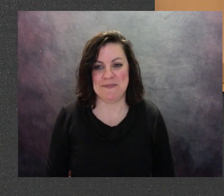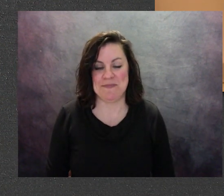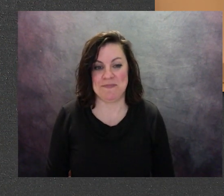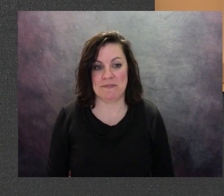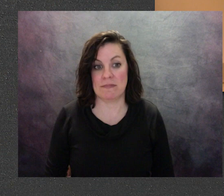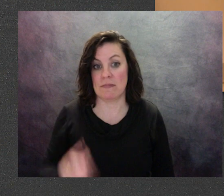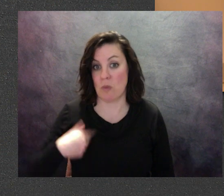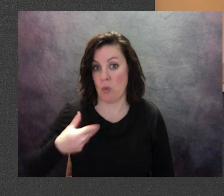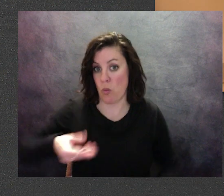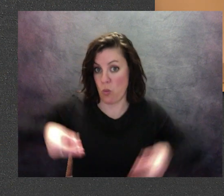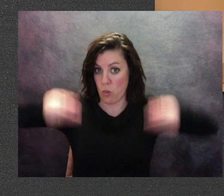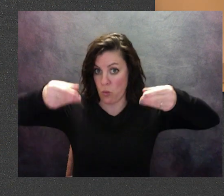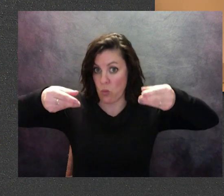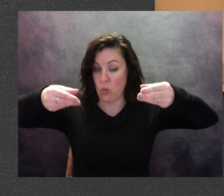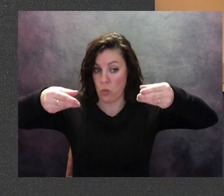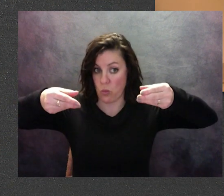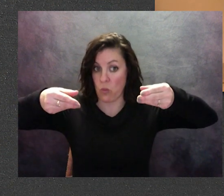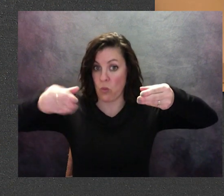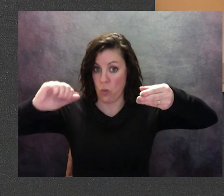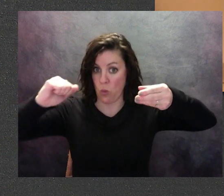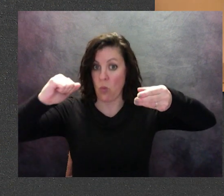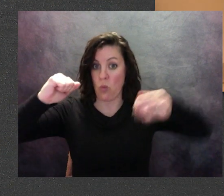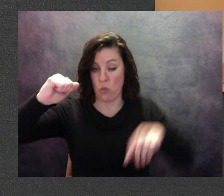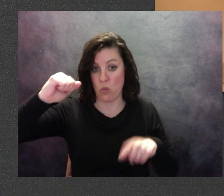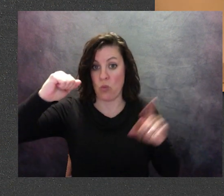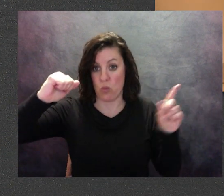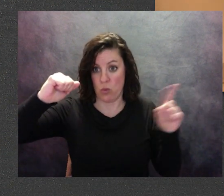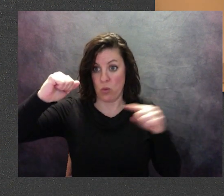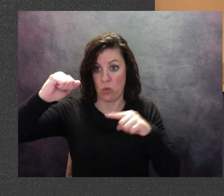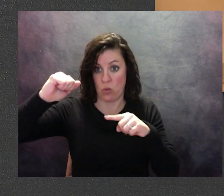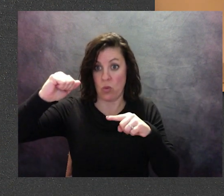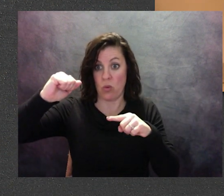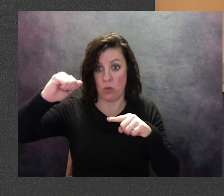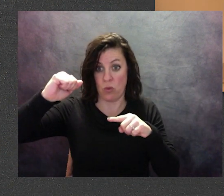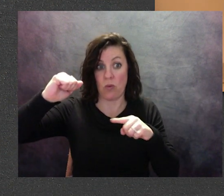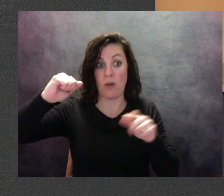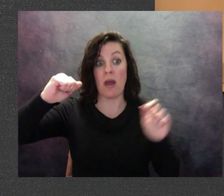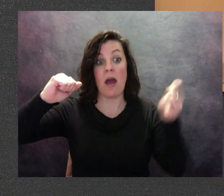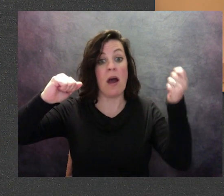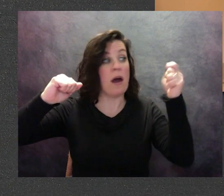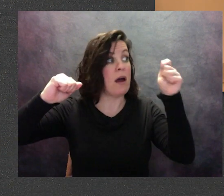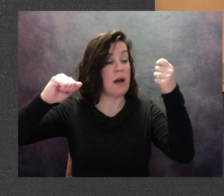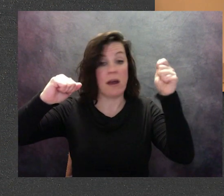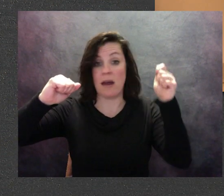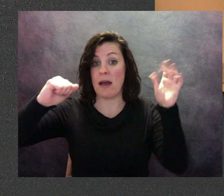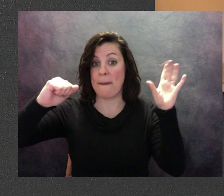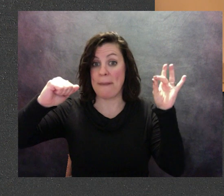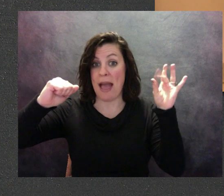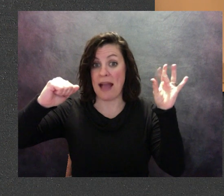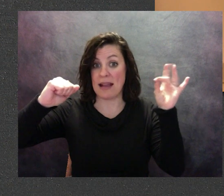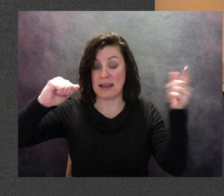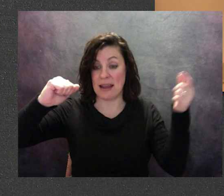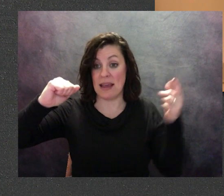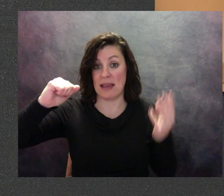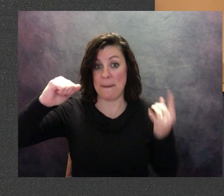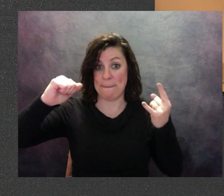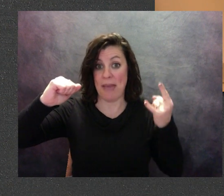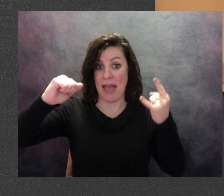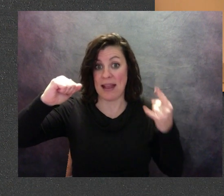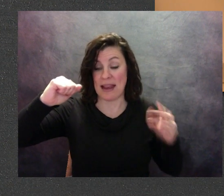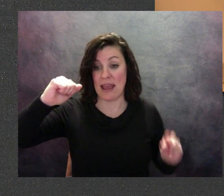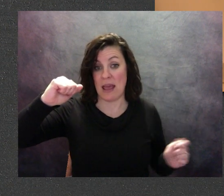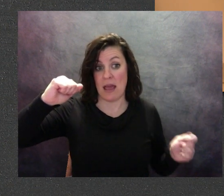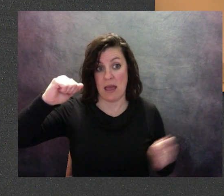I'm going to pick my container up, and I'm going to put the magnet under